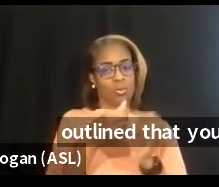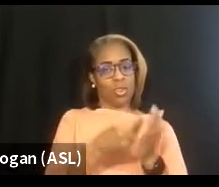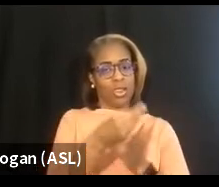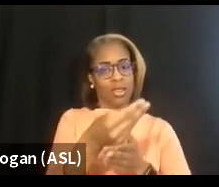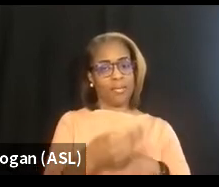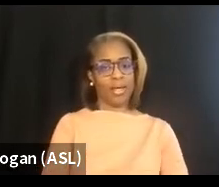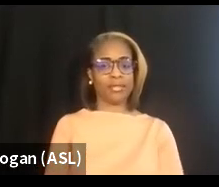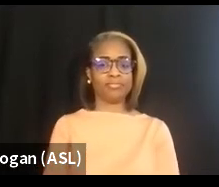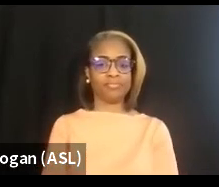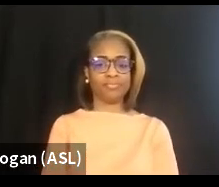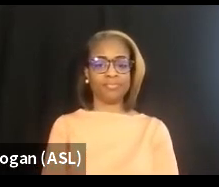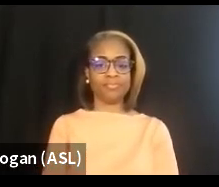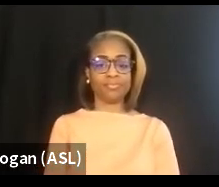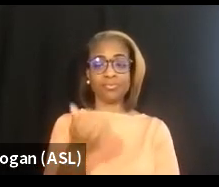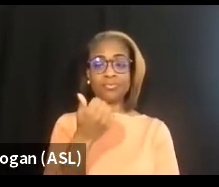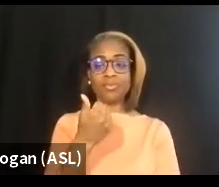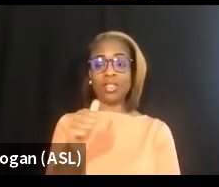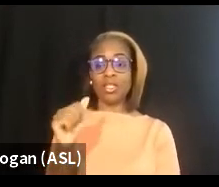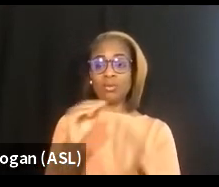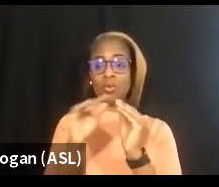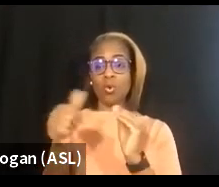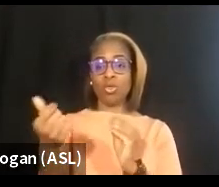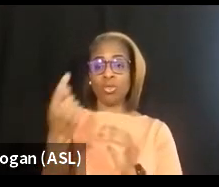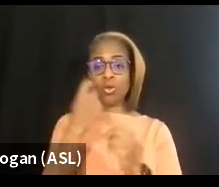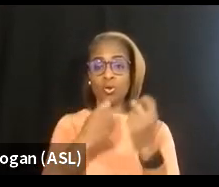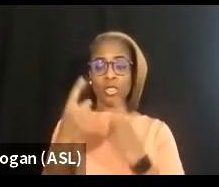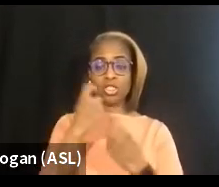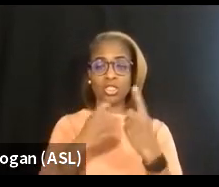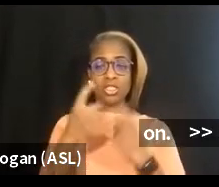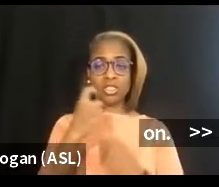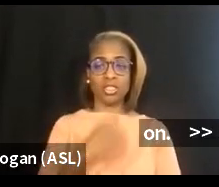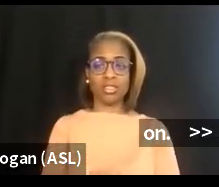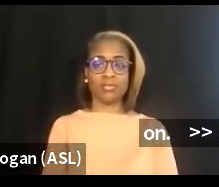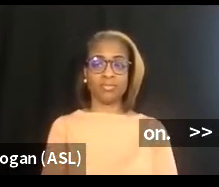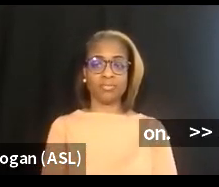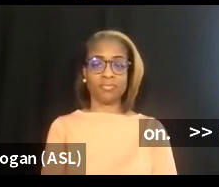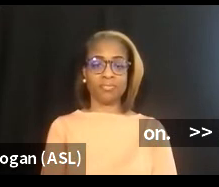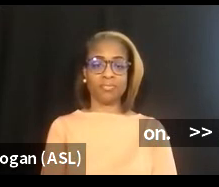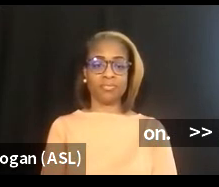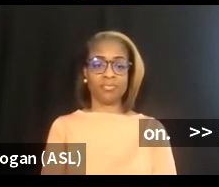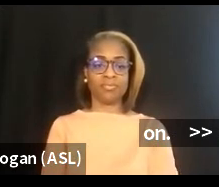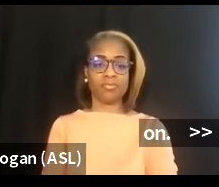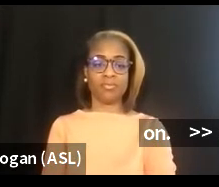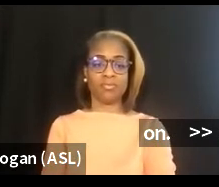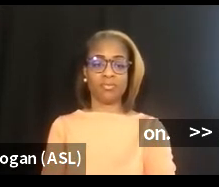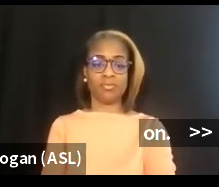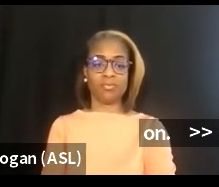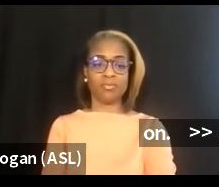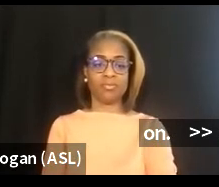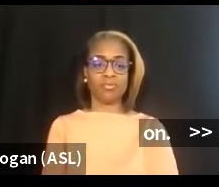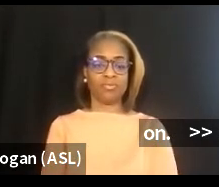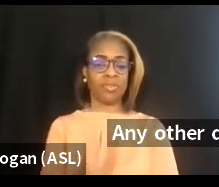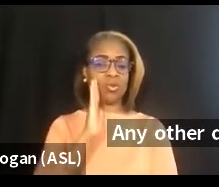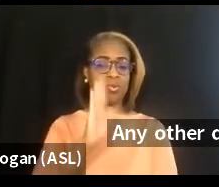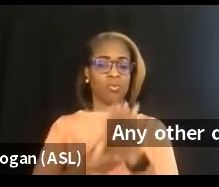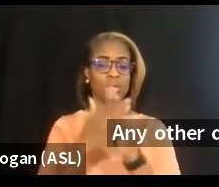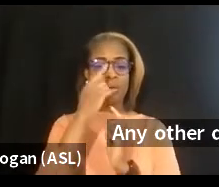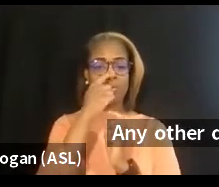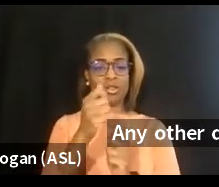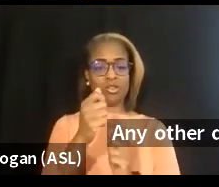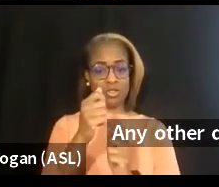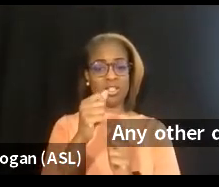Any other questions on this? this certainly will be interesting. It gets up and running